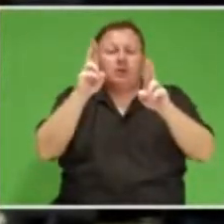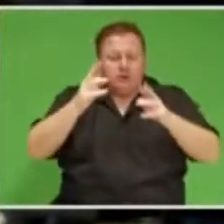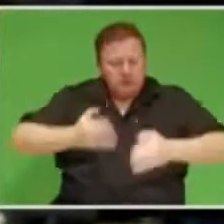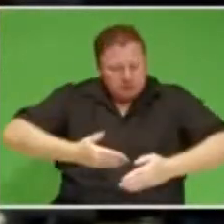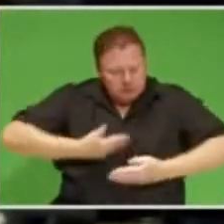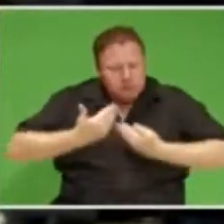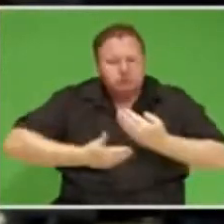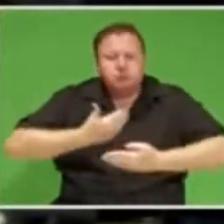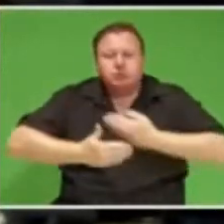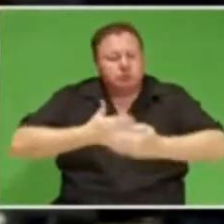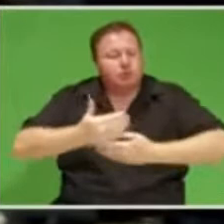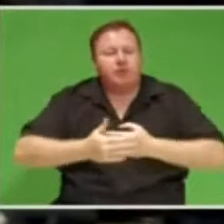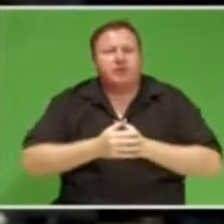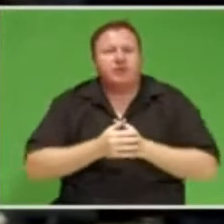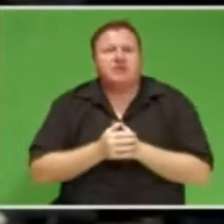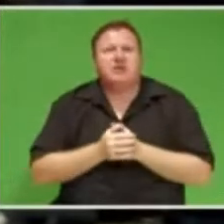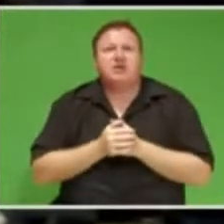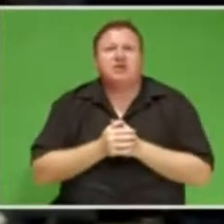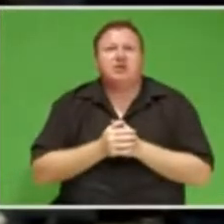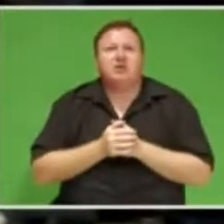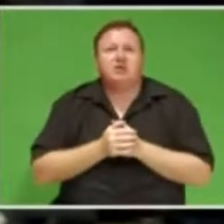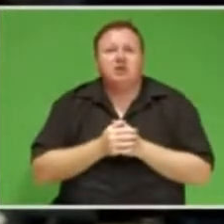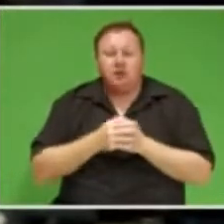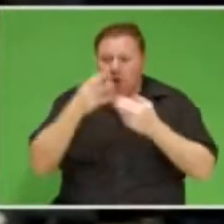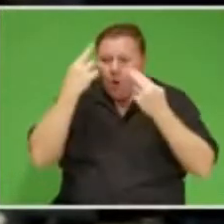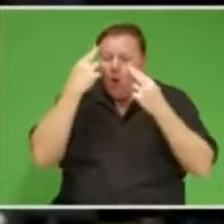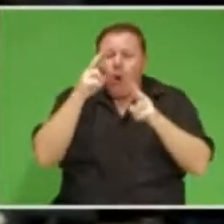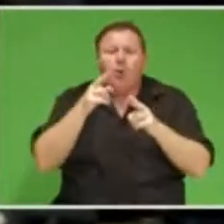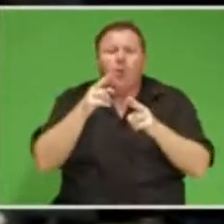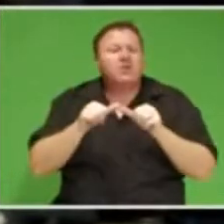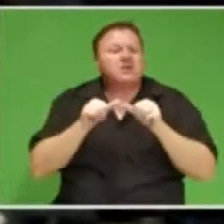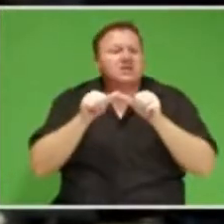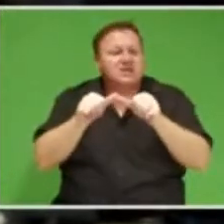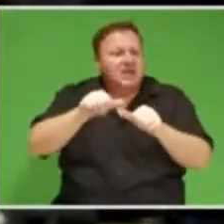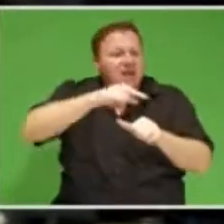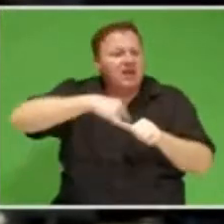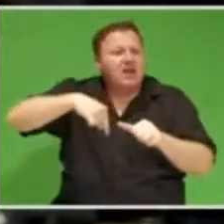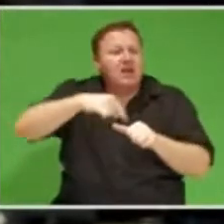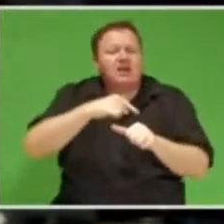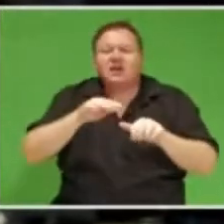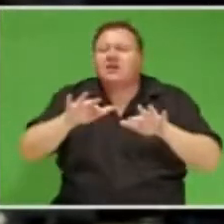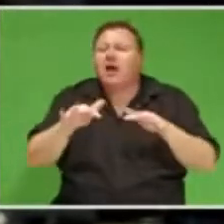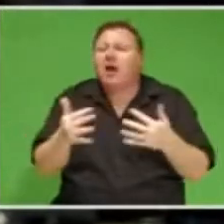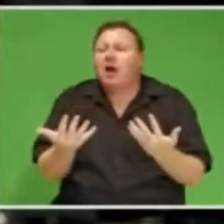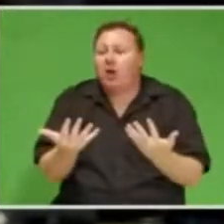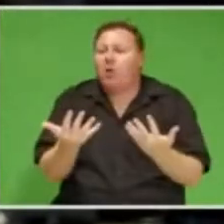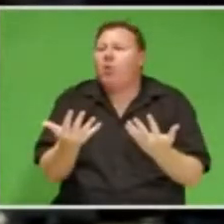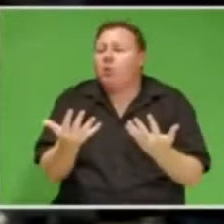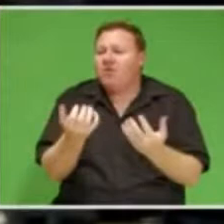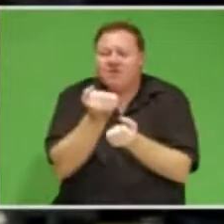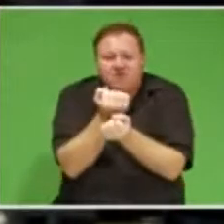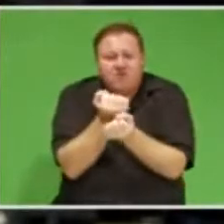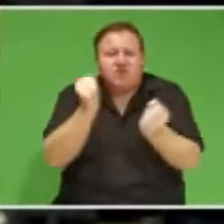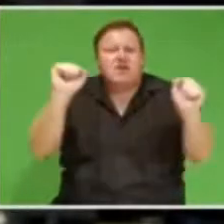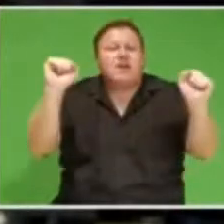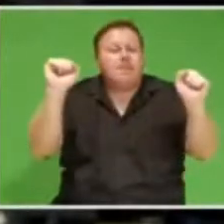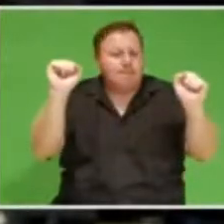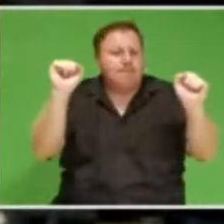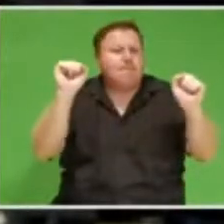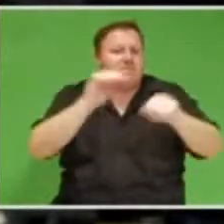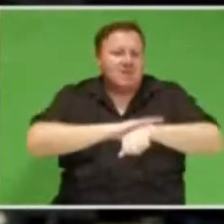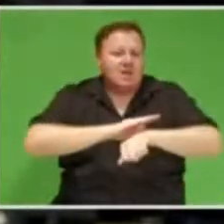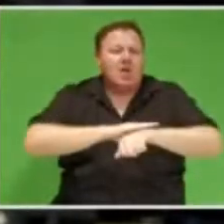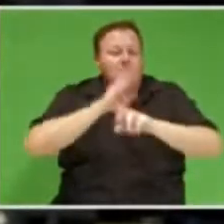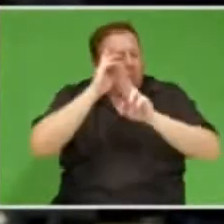resilience. It was hope that sustained us during the struggle for freedom, and it